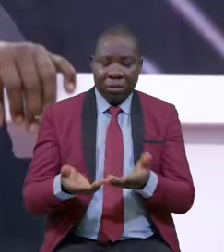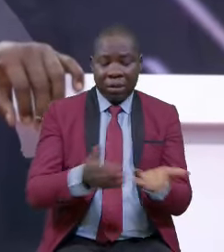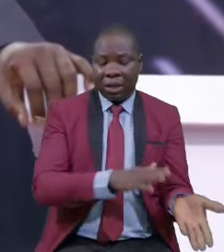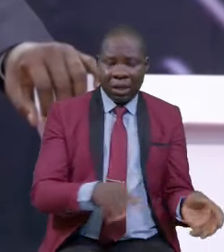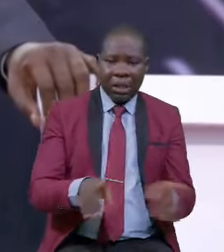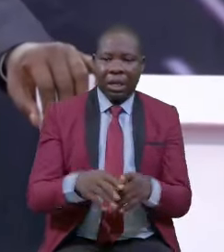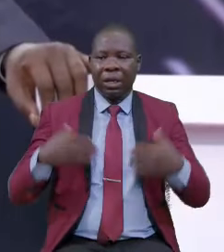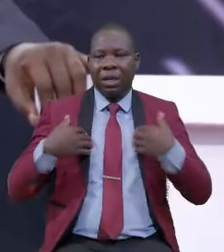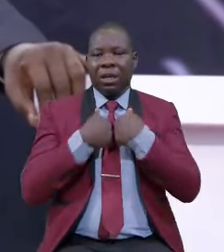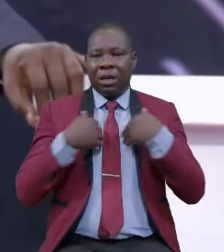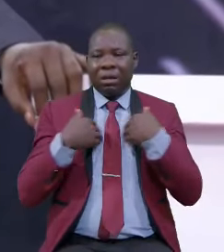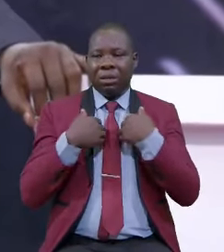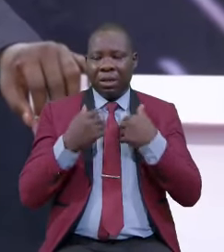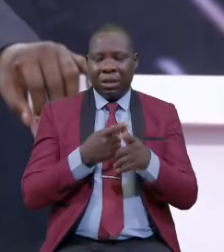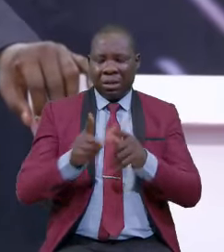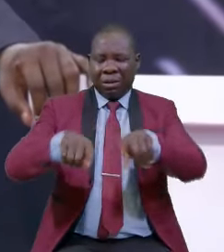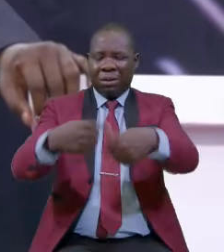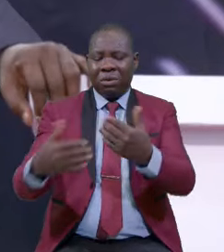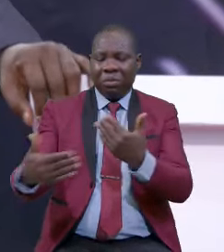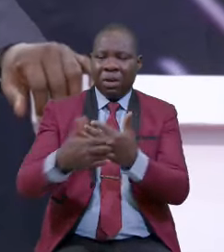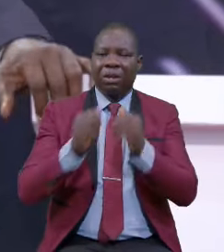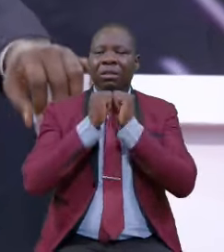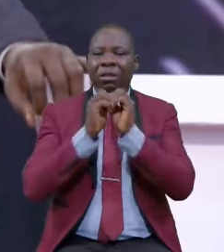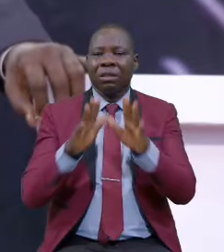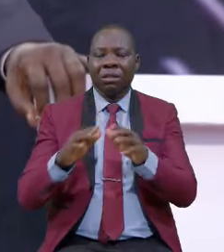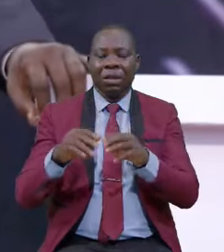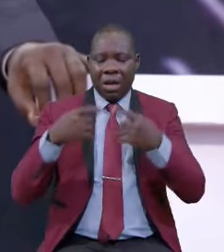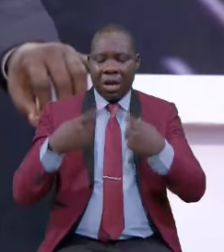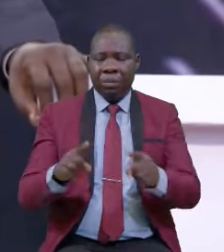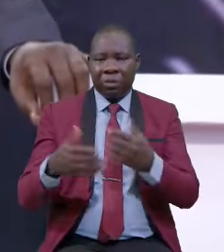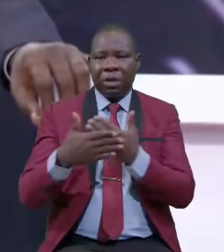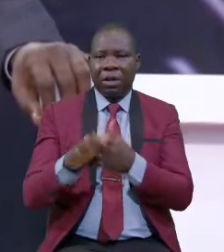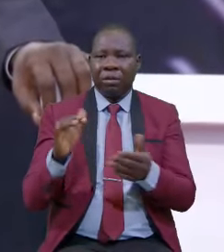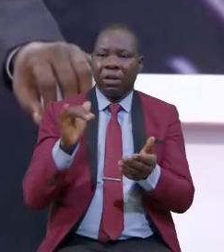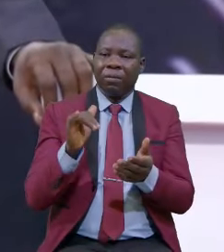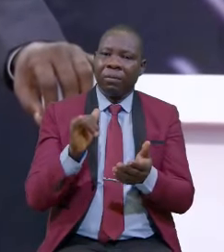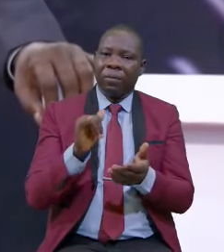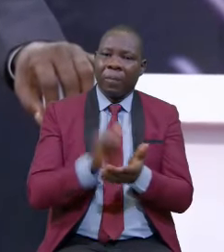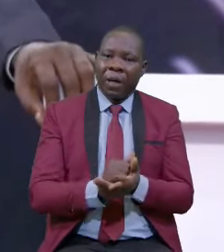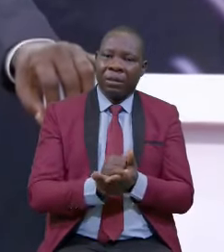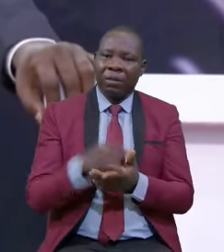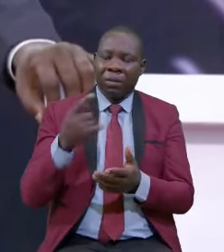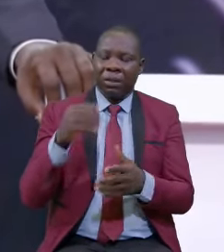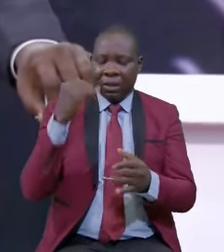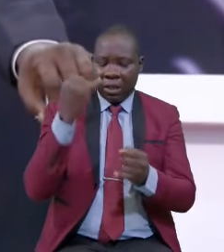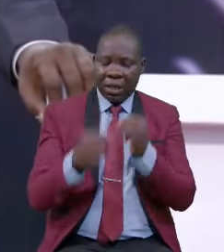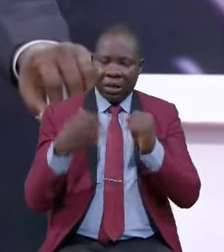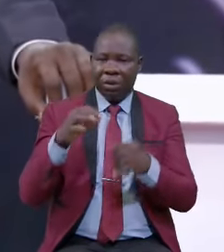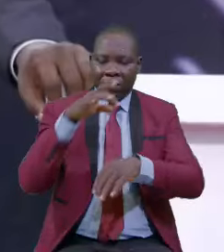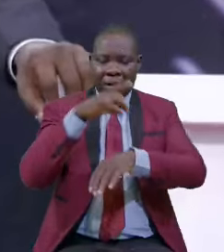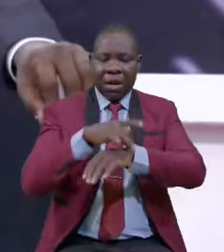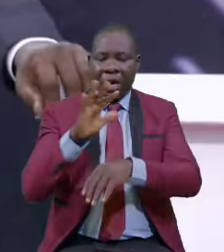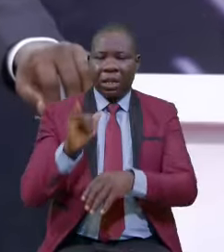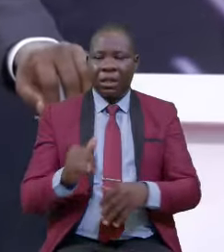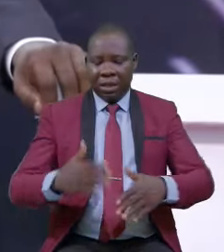go back and nothing happens after that. The end of earthly life is the beginning